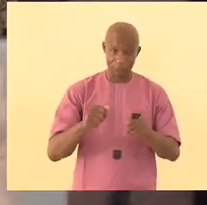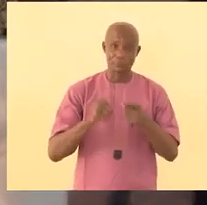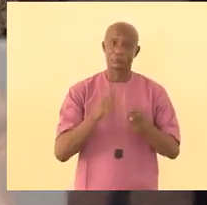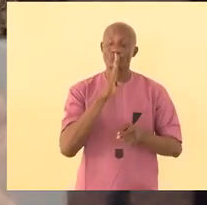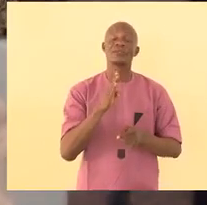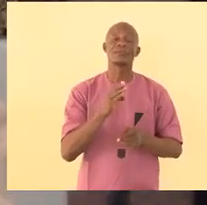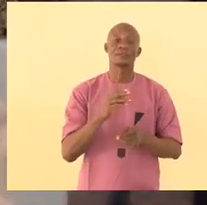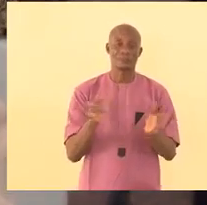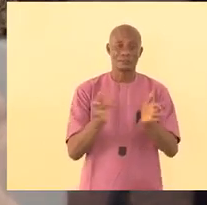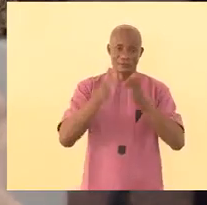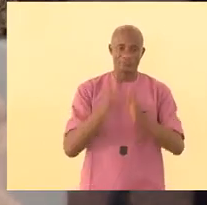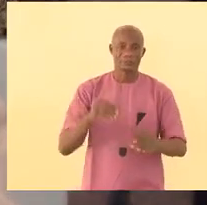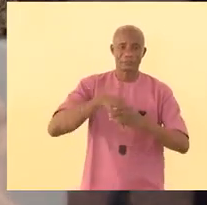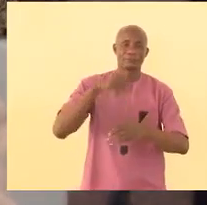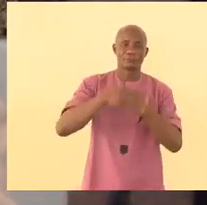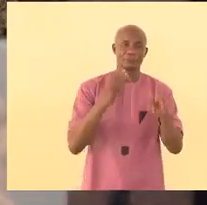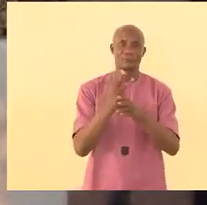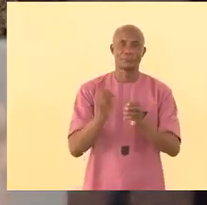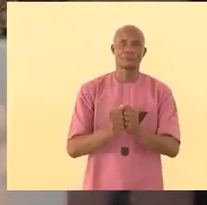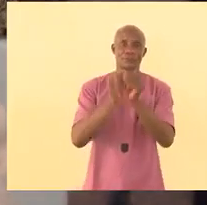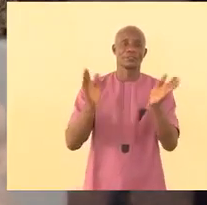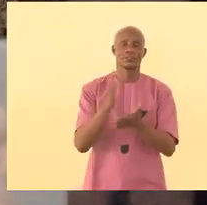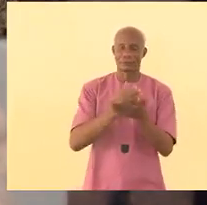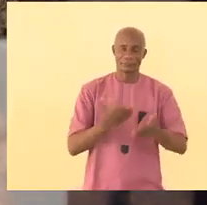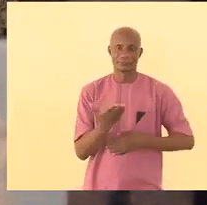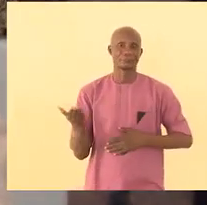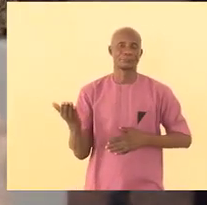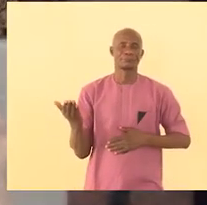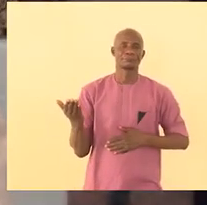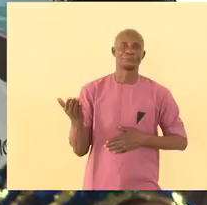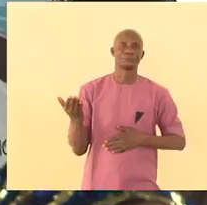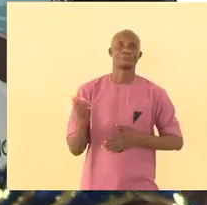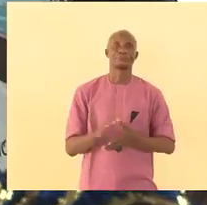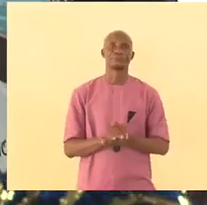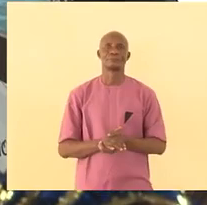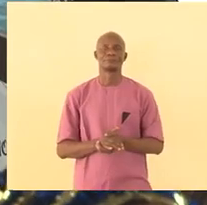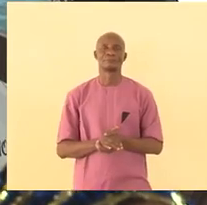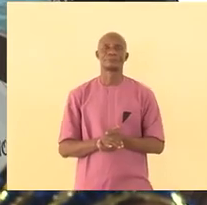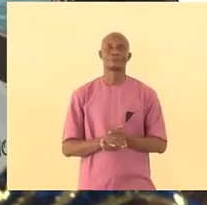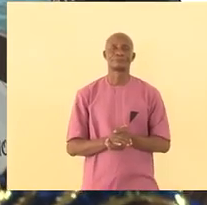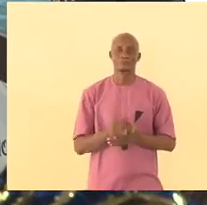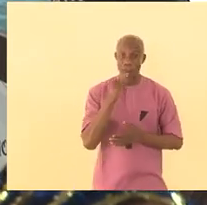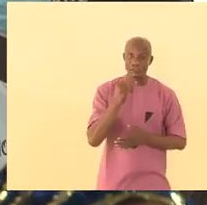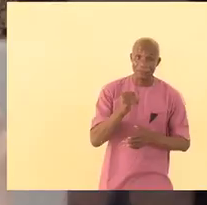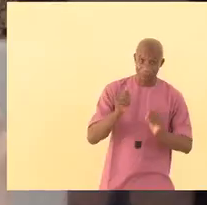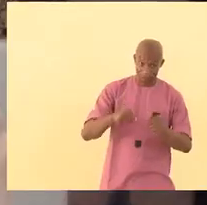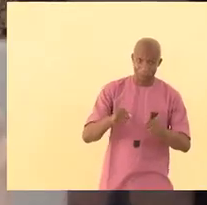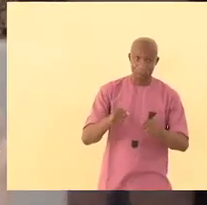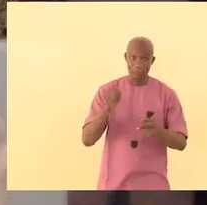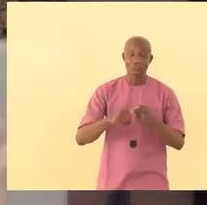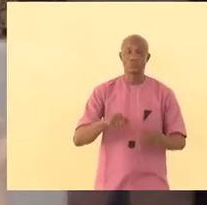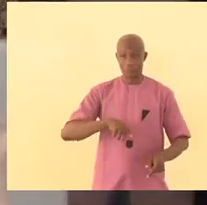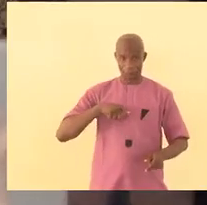to be Christians in the world without suffering? Sorry, please, let me get the question again. Is it possible